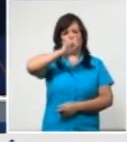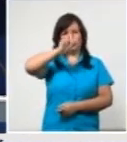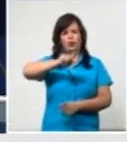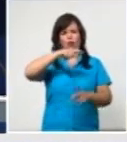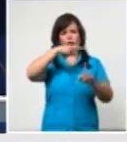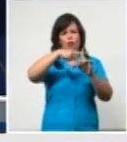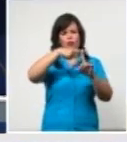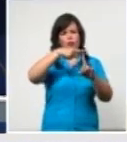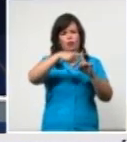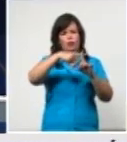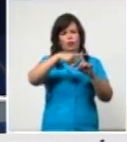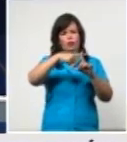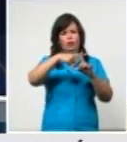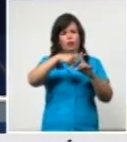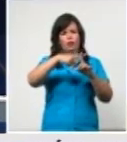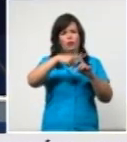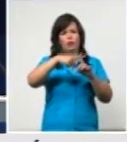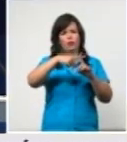81 patients, that is